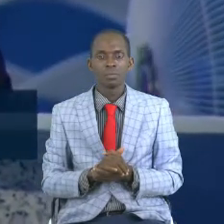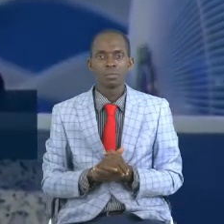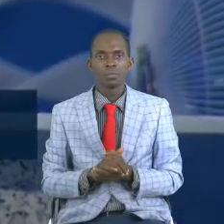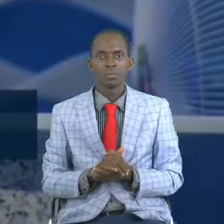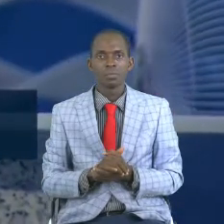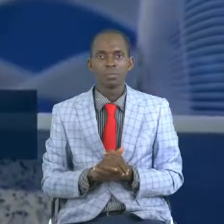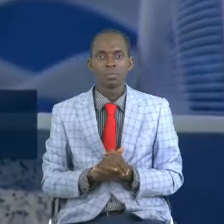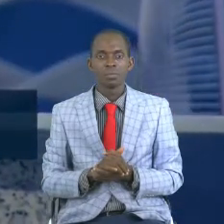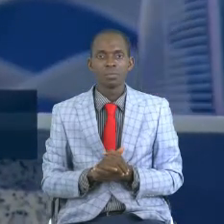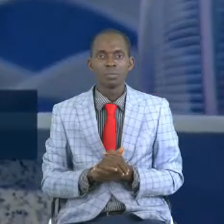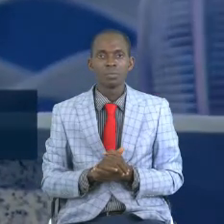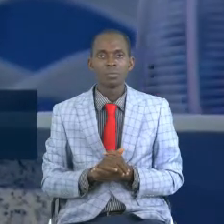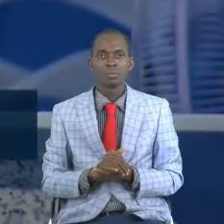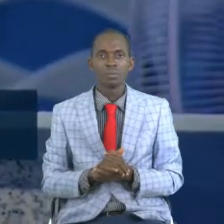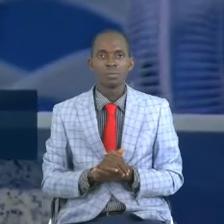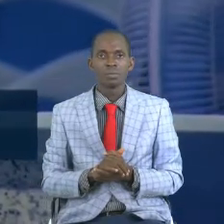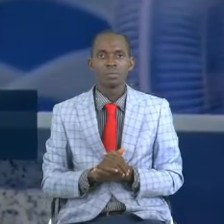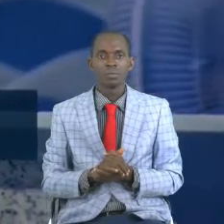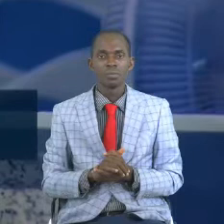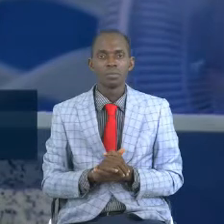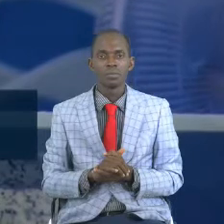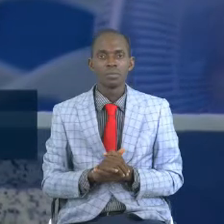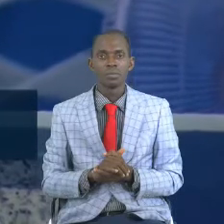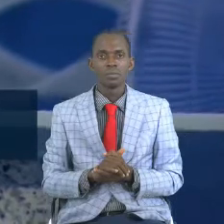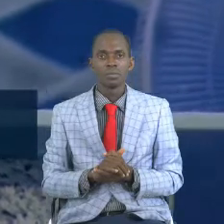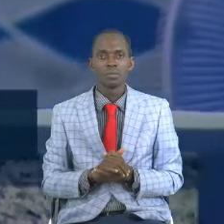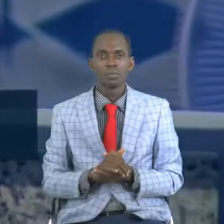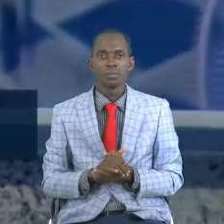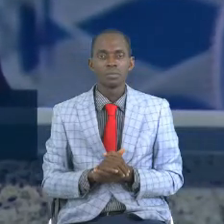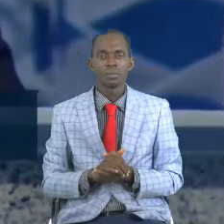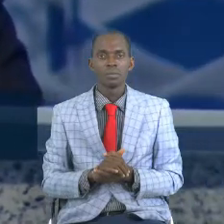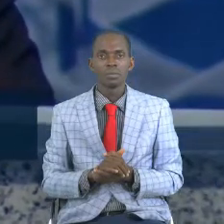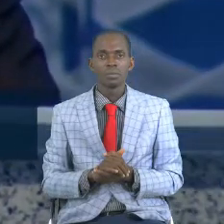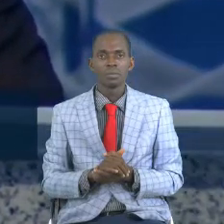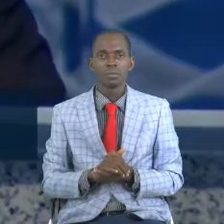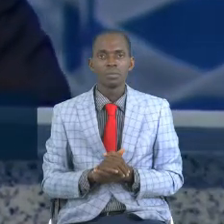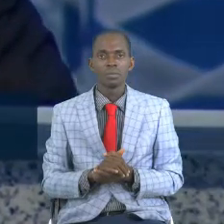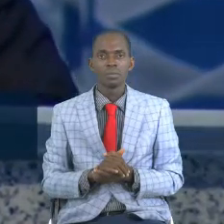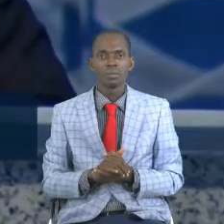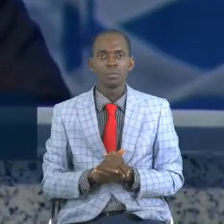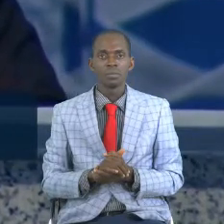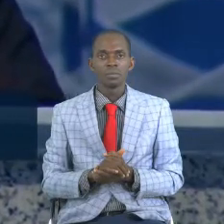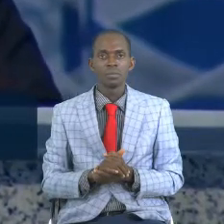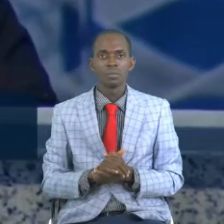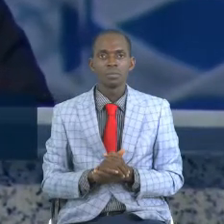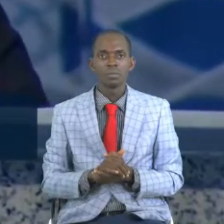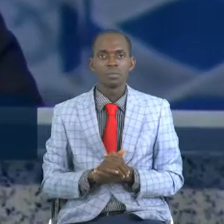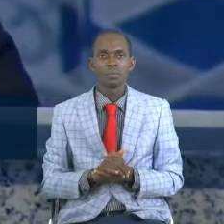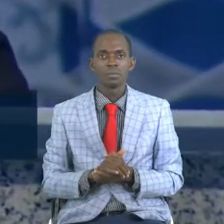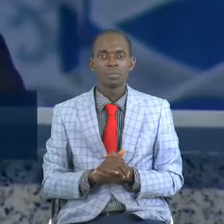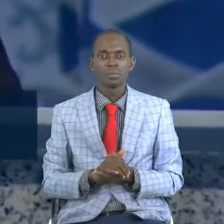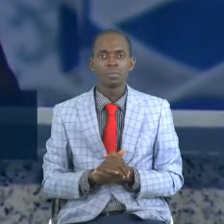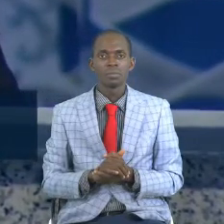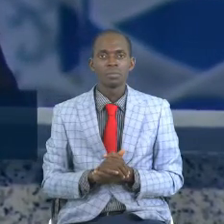All the same, we should do a thorough job. This side, please quickly indicate.